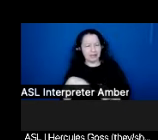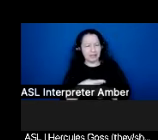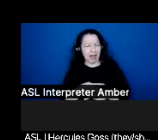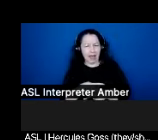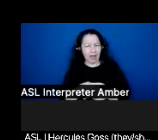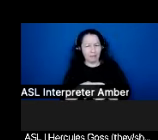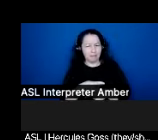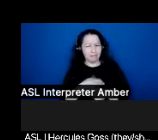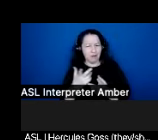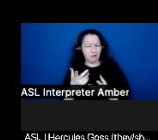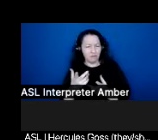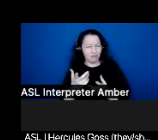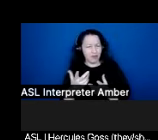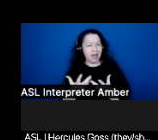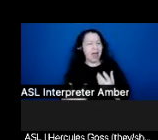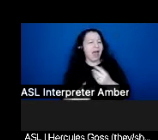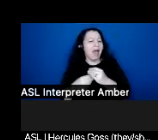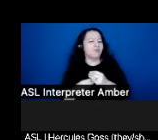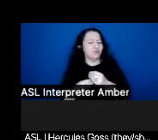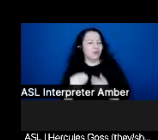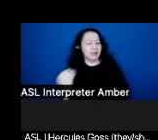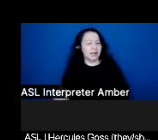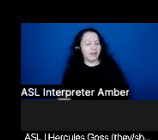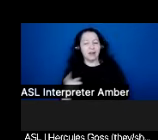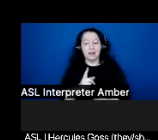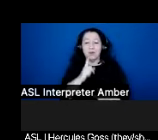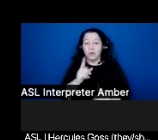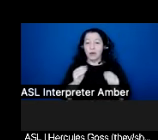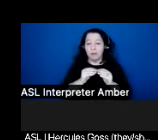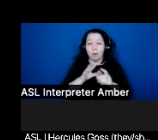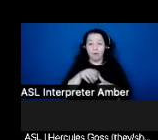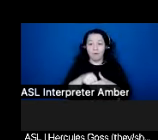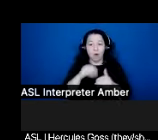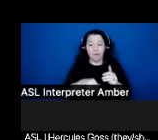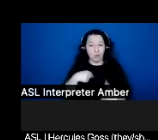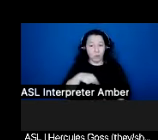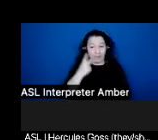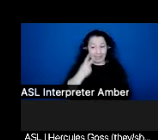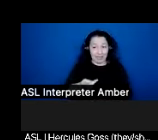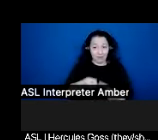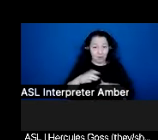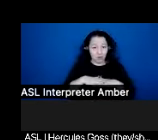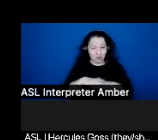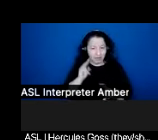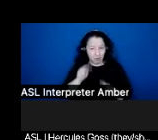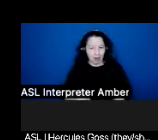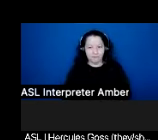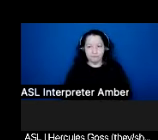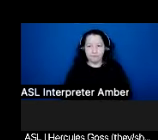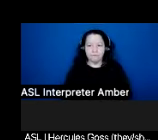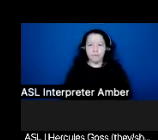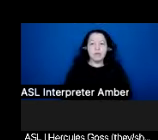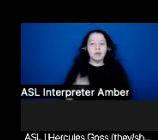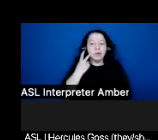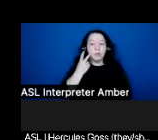But really, there's more to it, right? However, we can see here how in that example, it's impacting